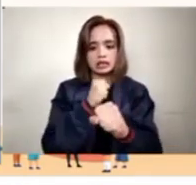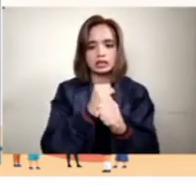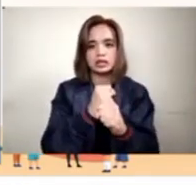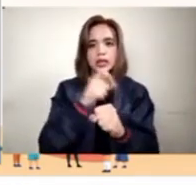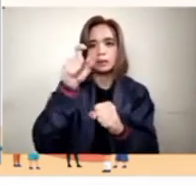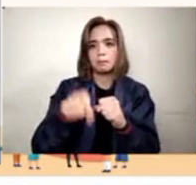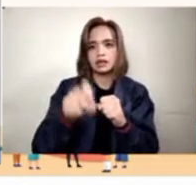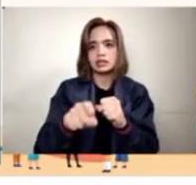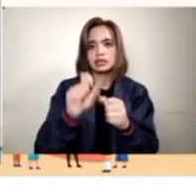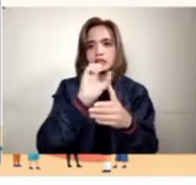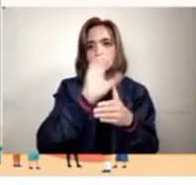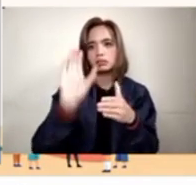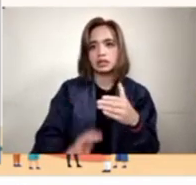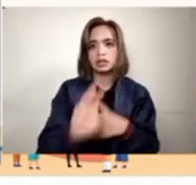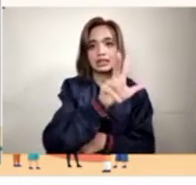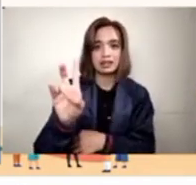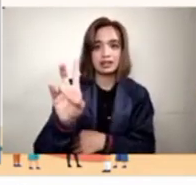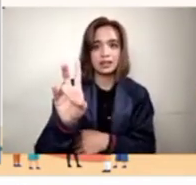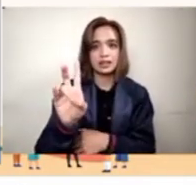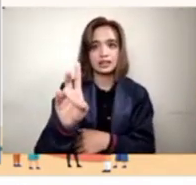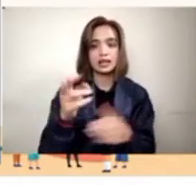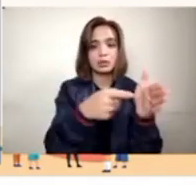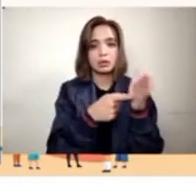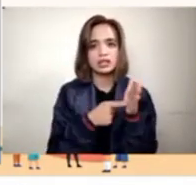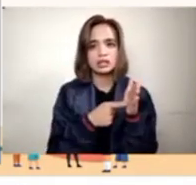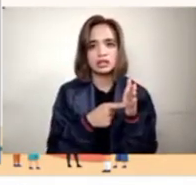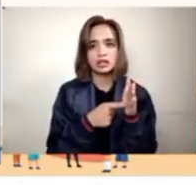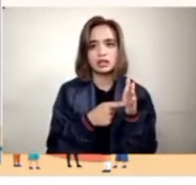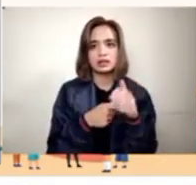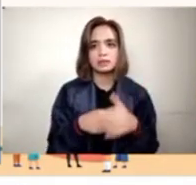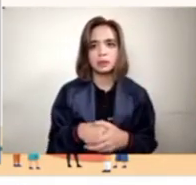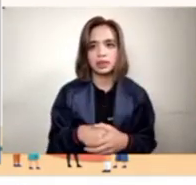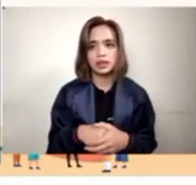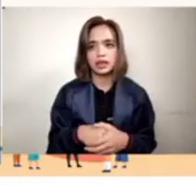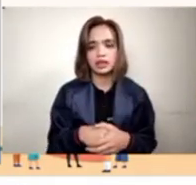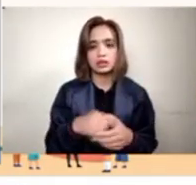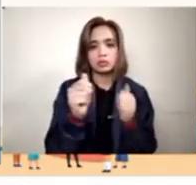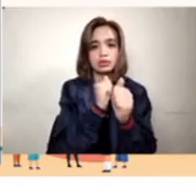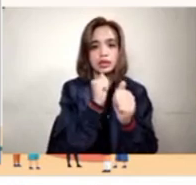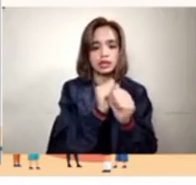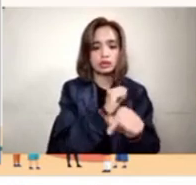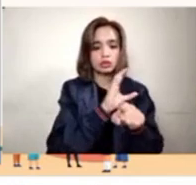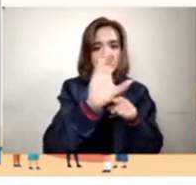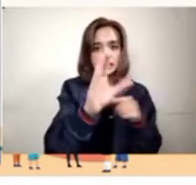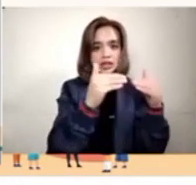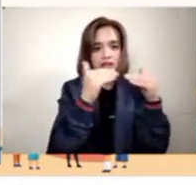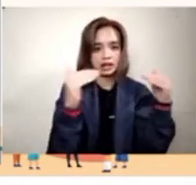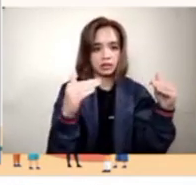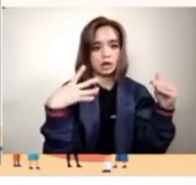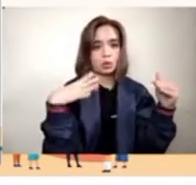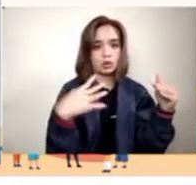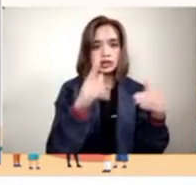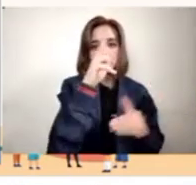a teacher to complete the 37 indicators, it will therefore take at least 3 years to move from one career stage